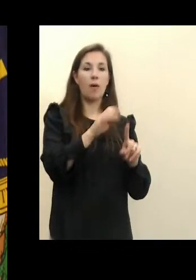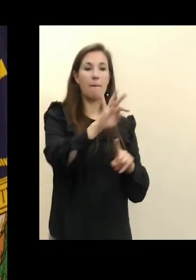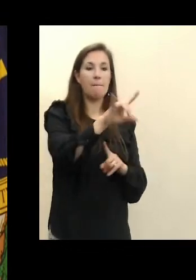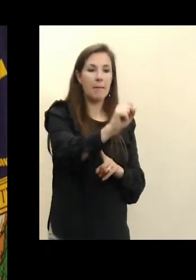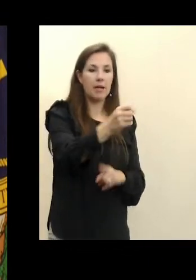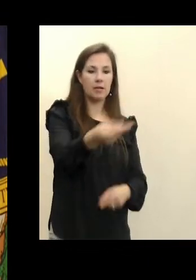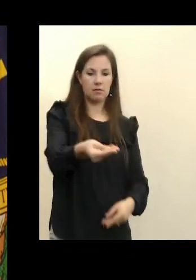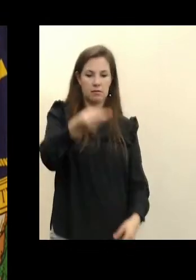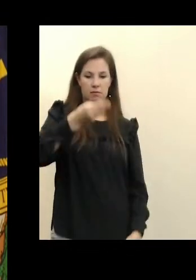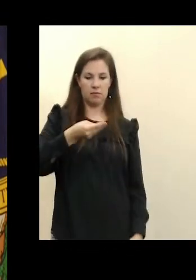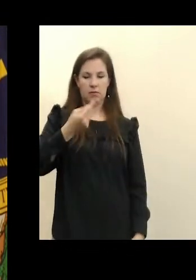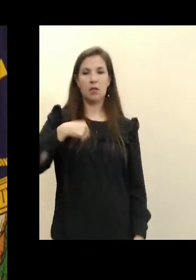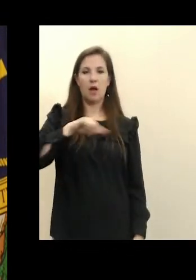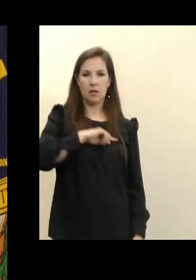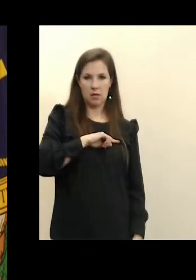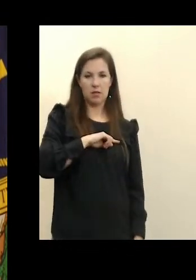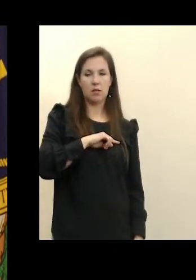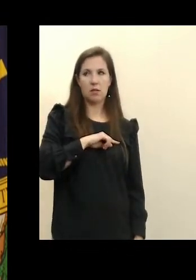us.